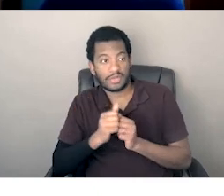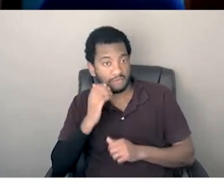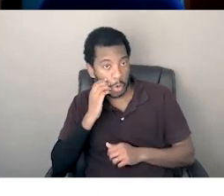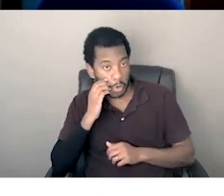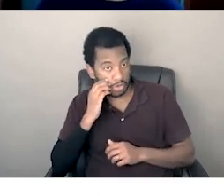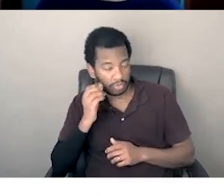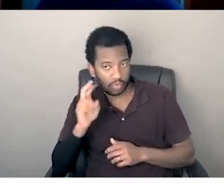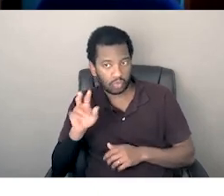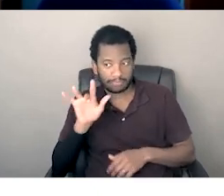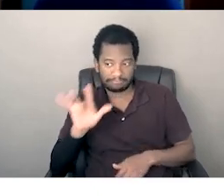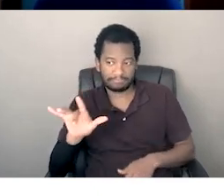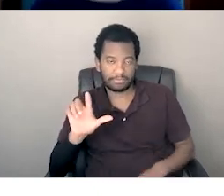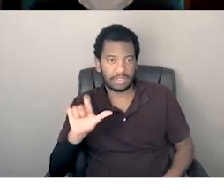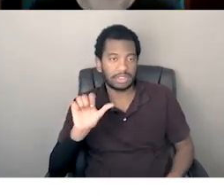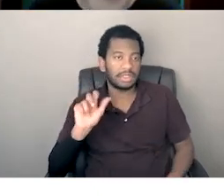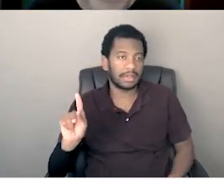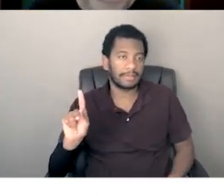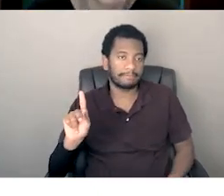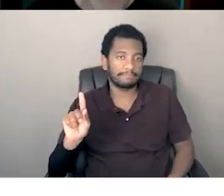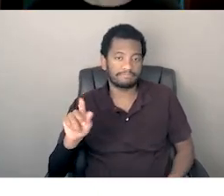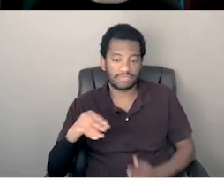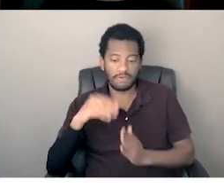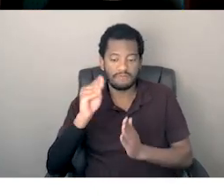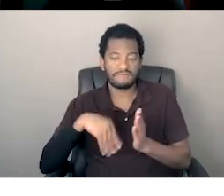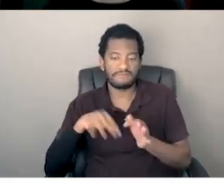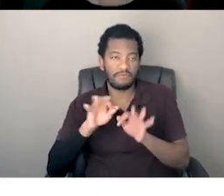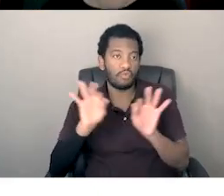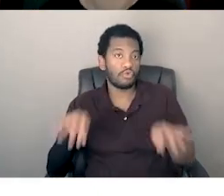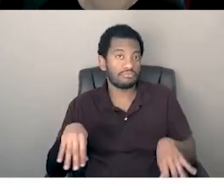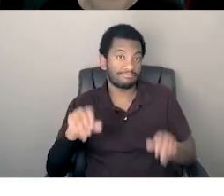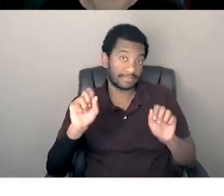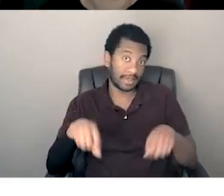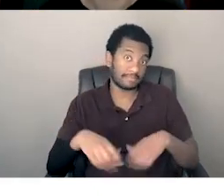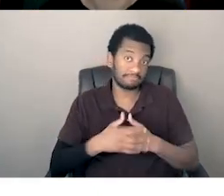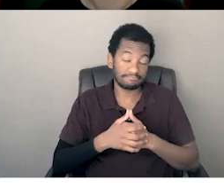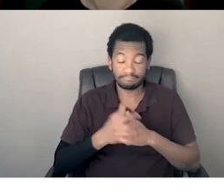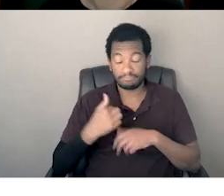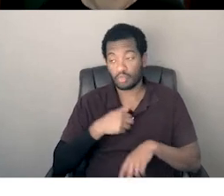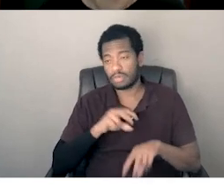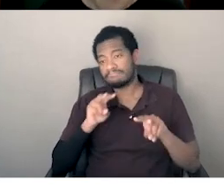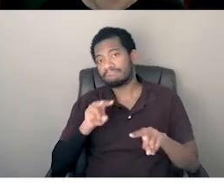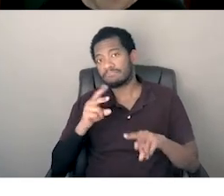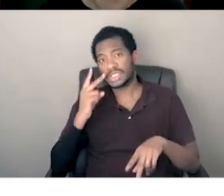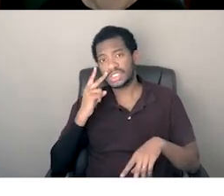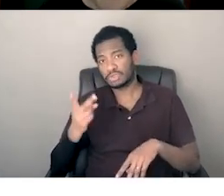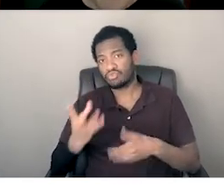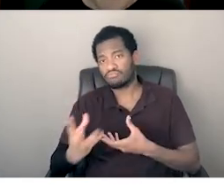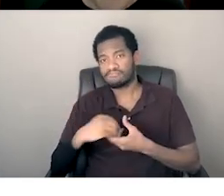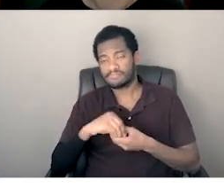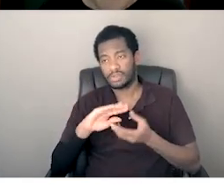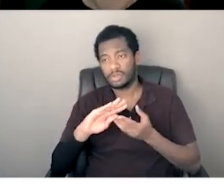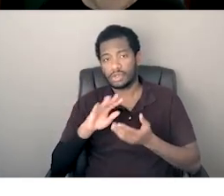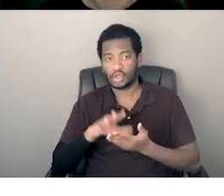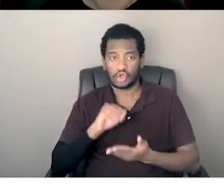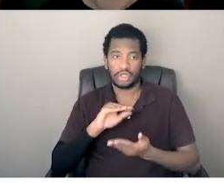click on this link and fill it out. We would love to see you as being part of this learning community to learn